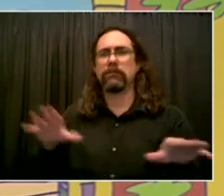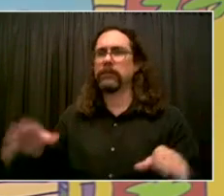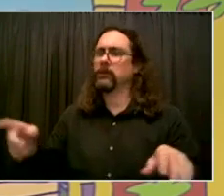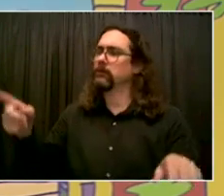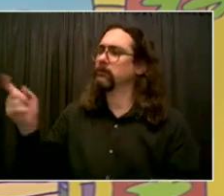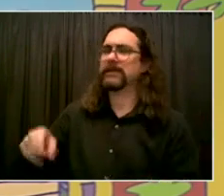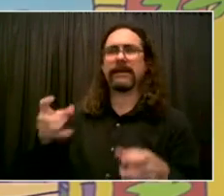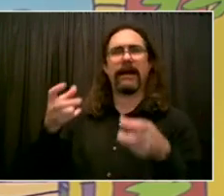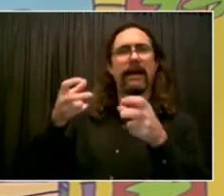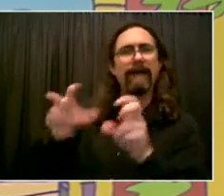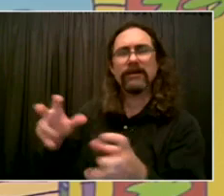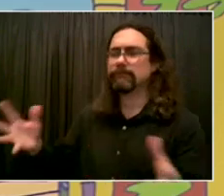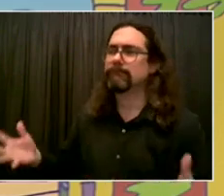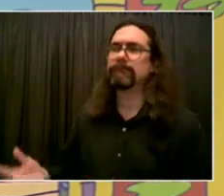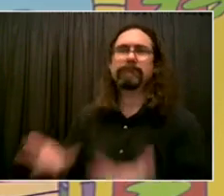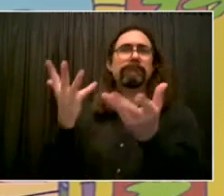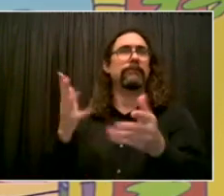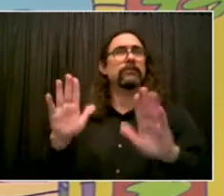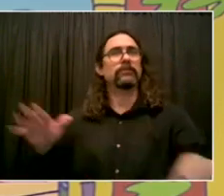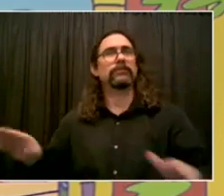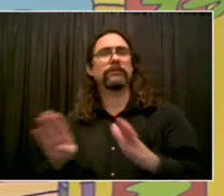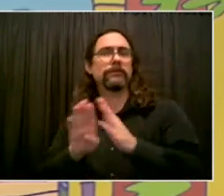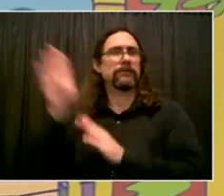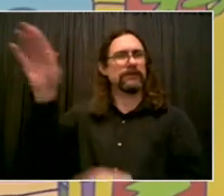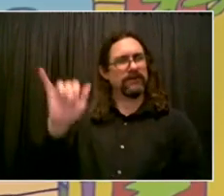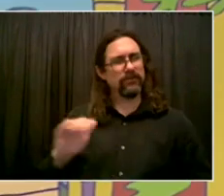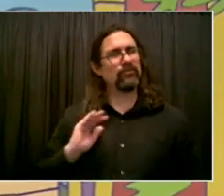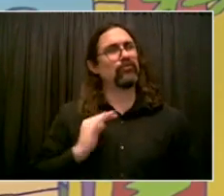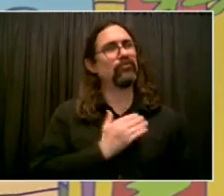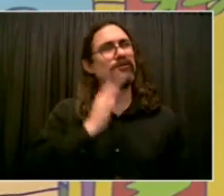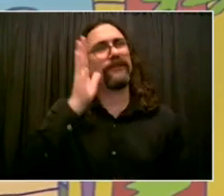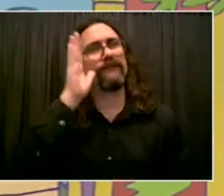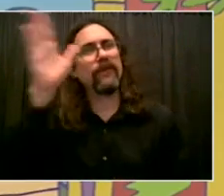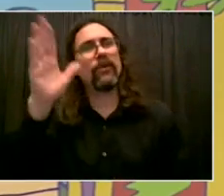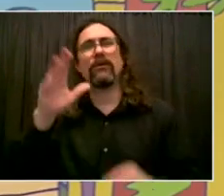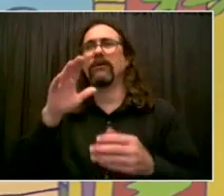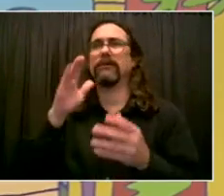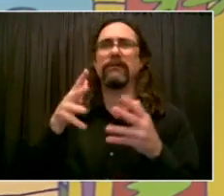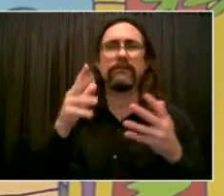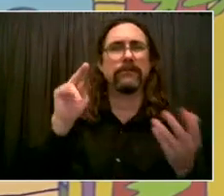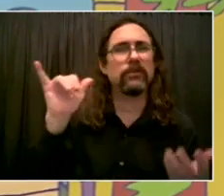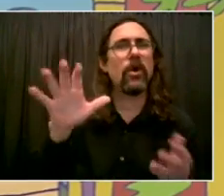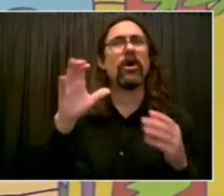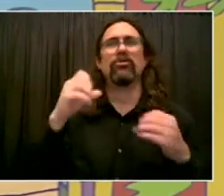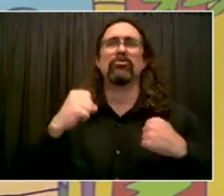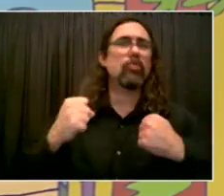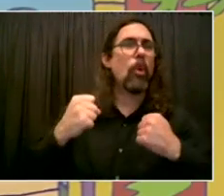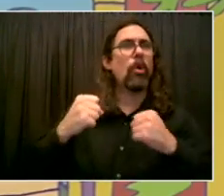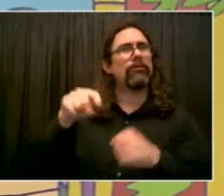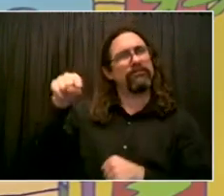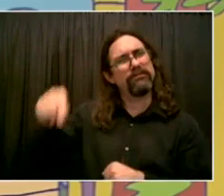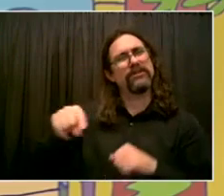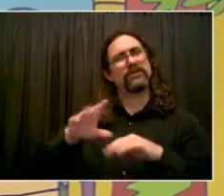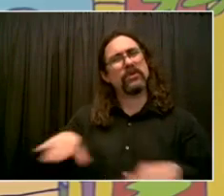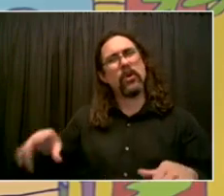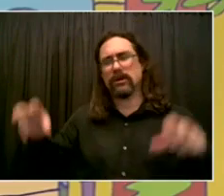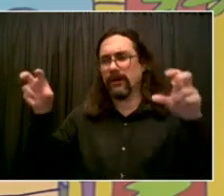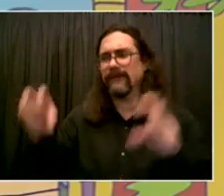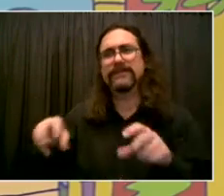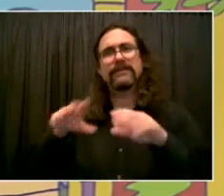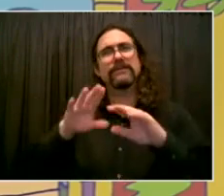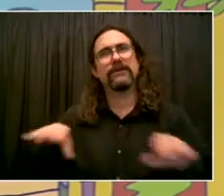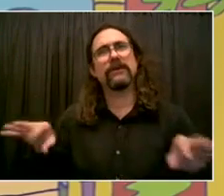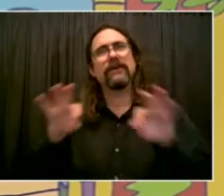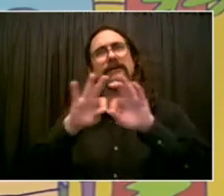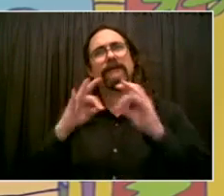even realize. We invest in the whole family when we invest in a young person. We invest in that young person and we give them hope for their future because